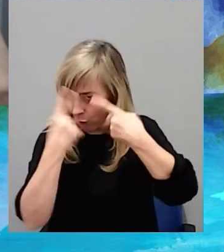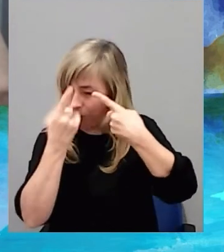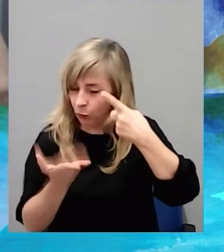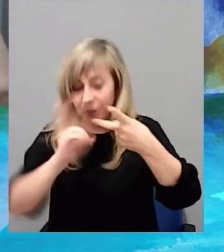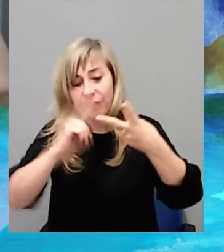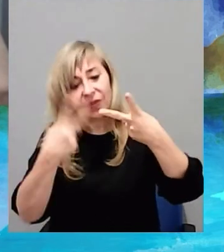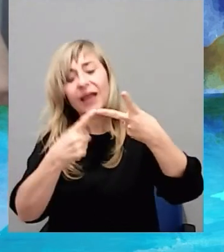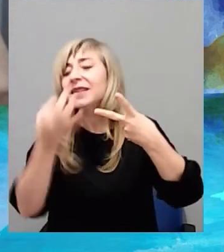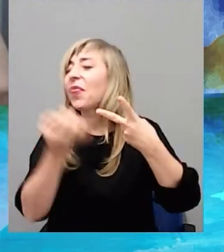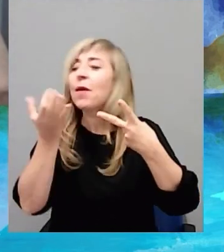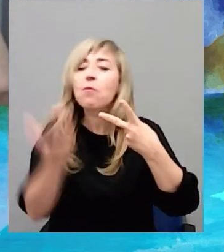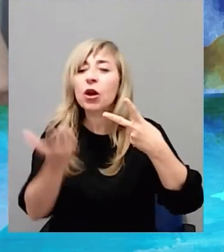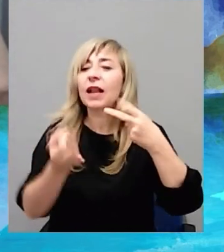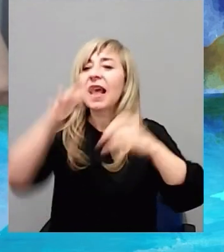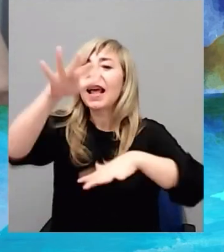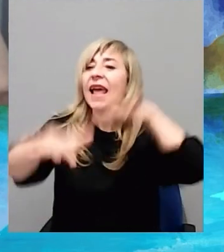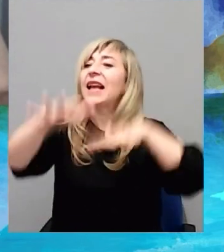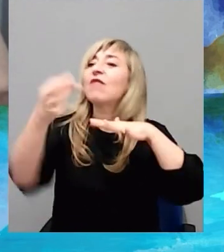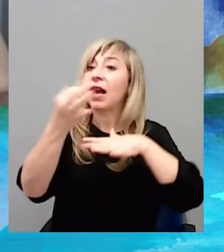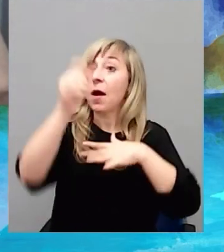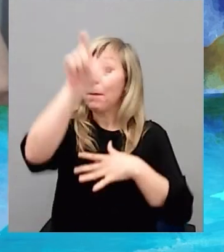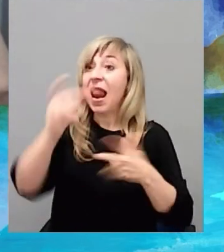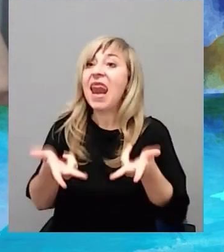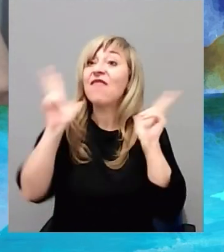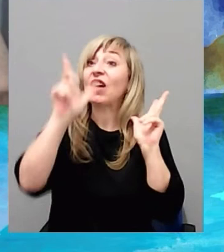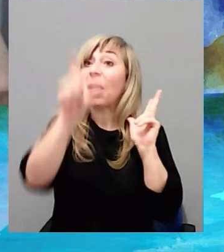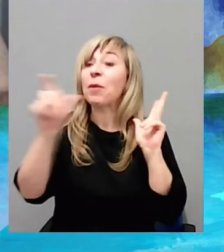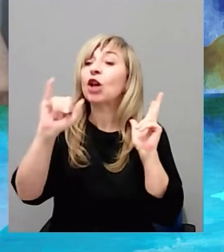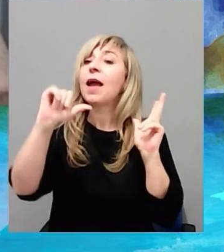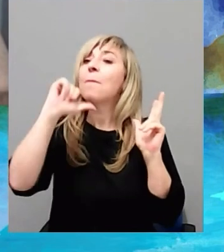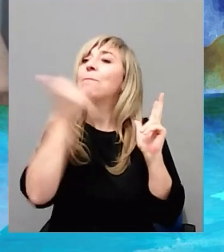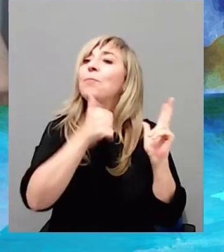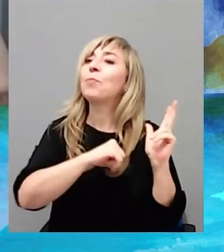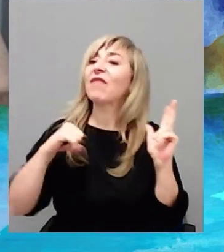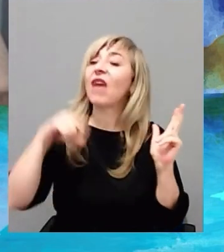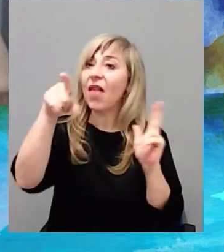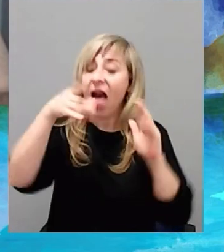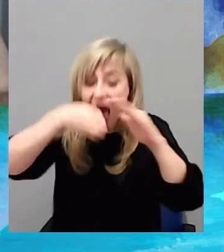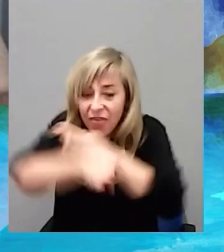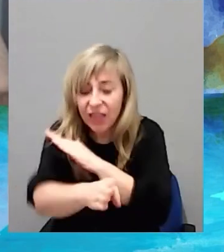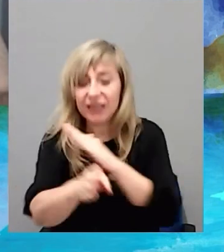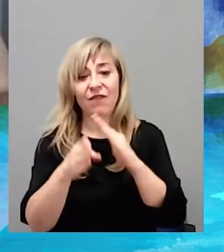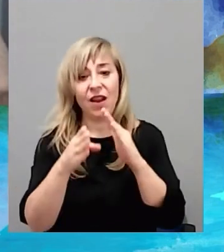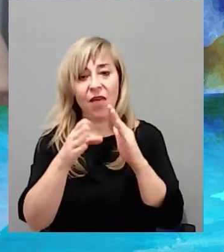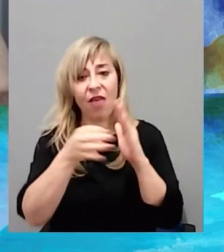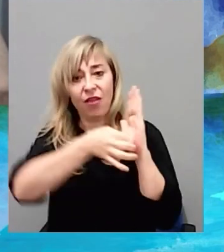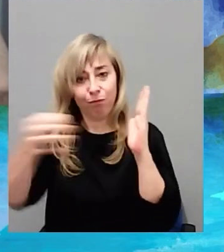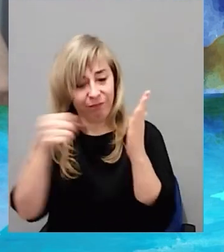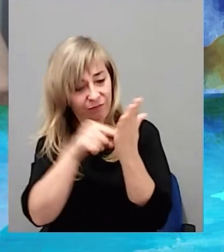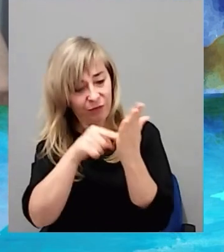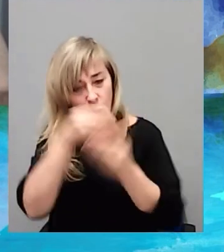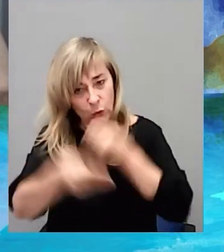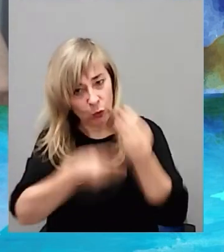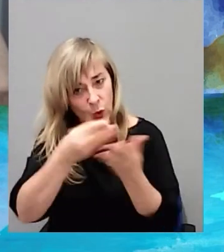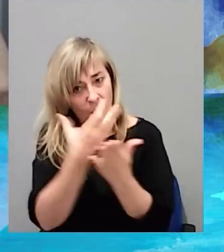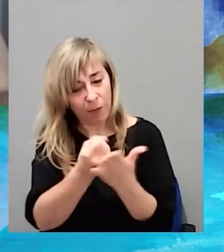balance between the freedom of the person and their privacy with this adaptation and simplification for accessibility. So if the